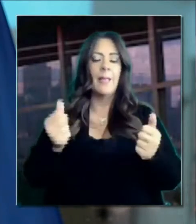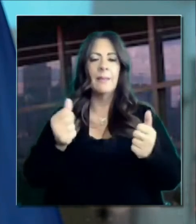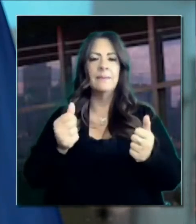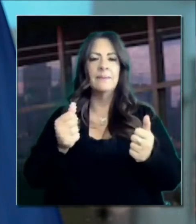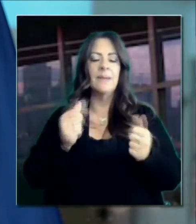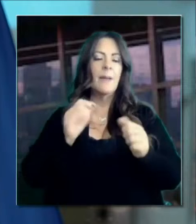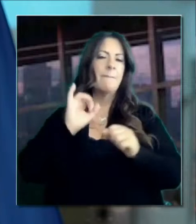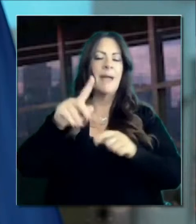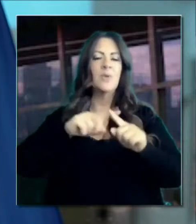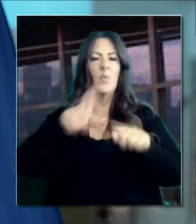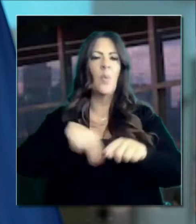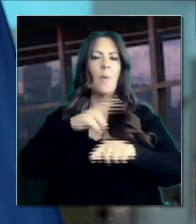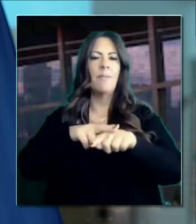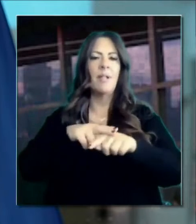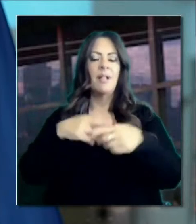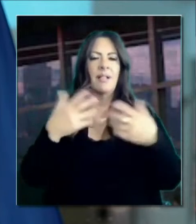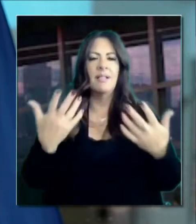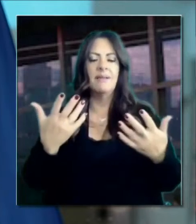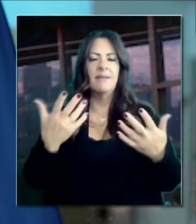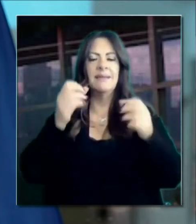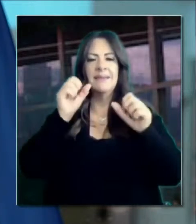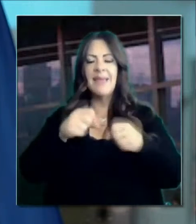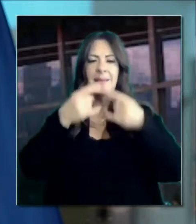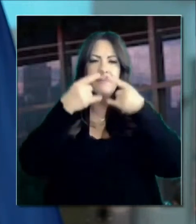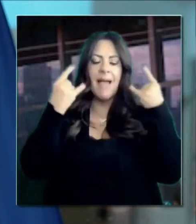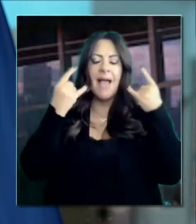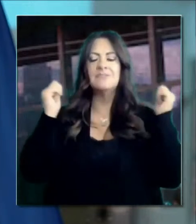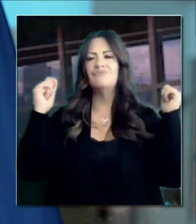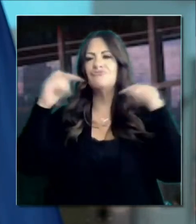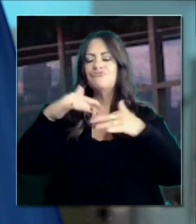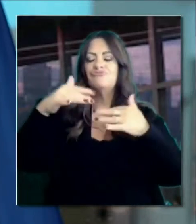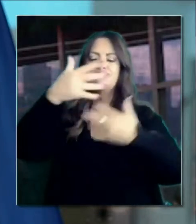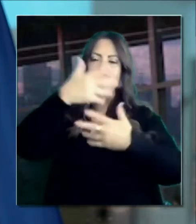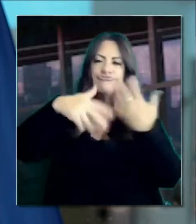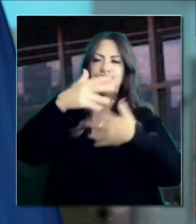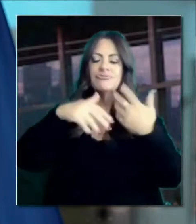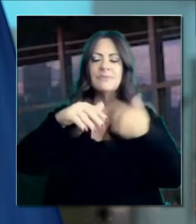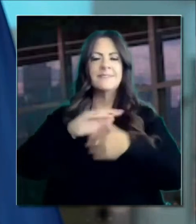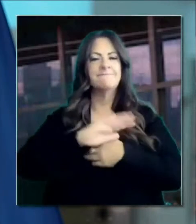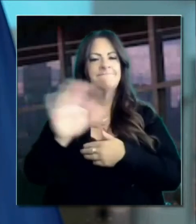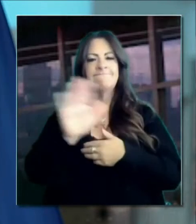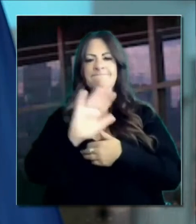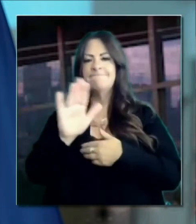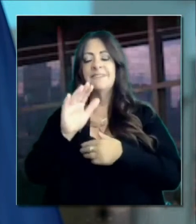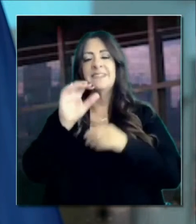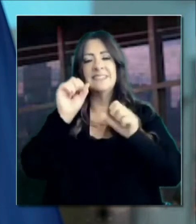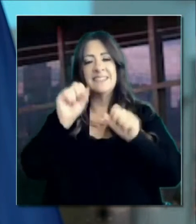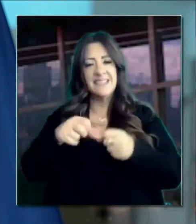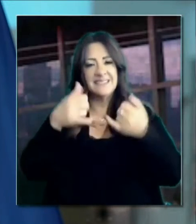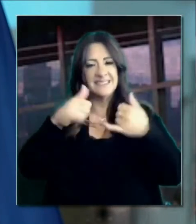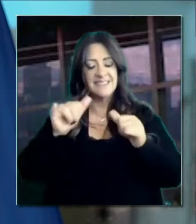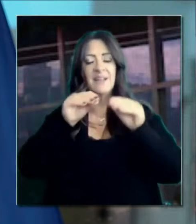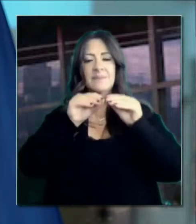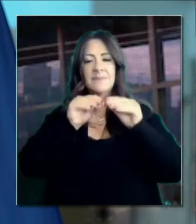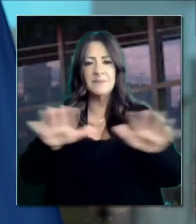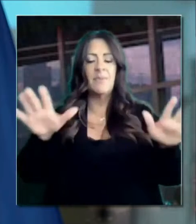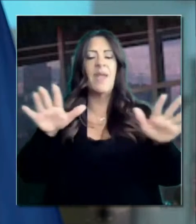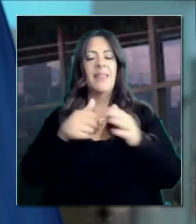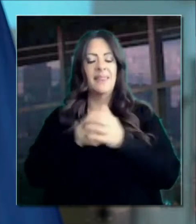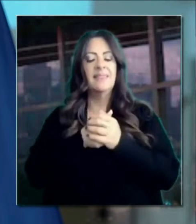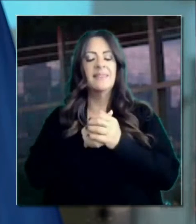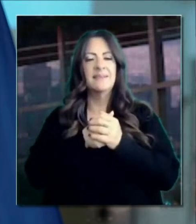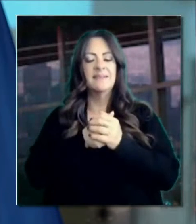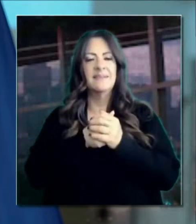back to mass gatherings without any consideration of transmission or effective